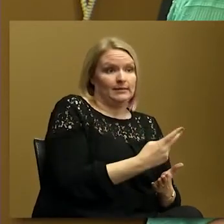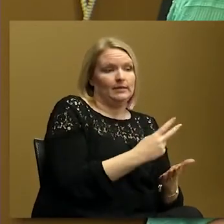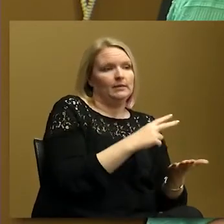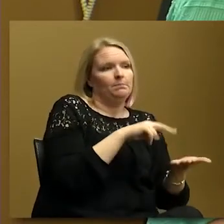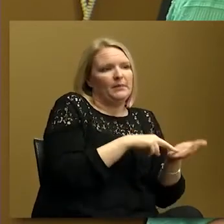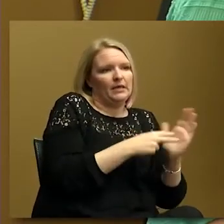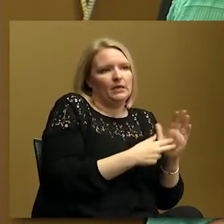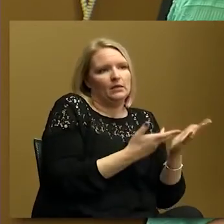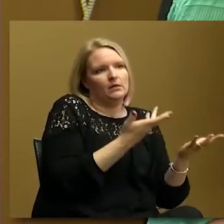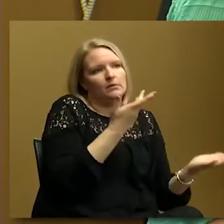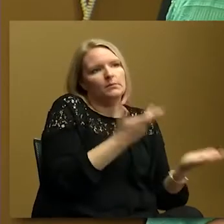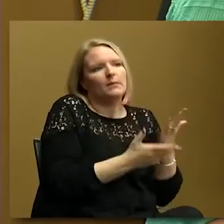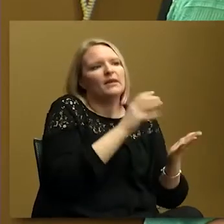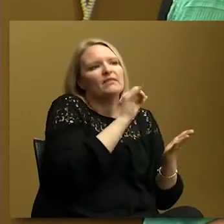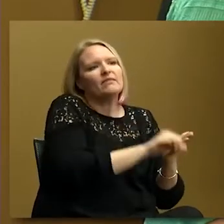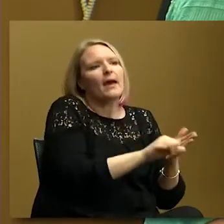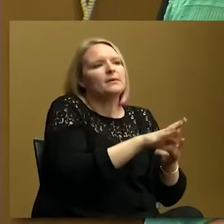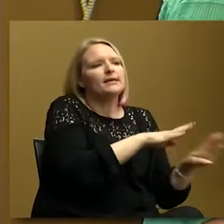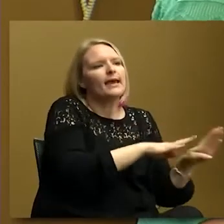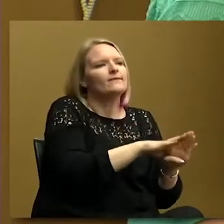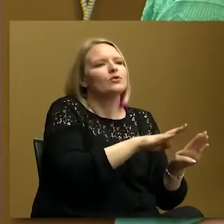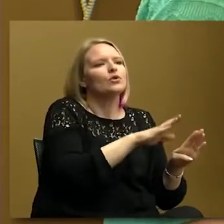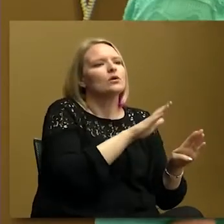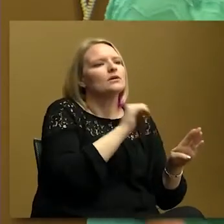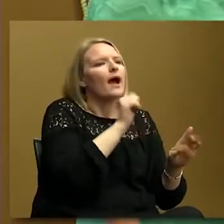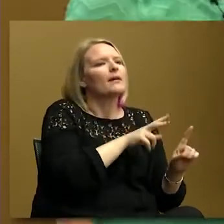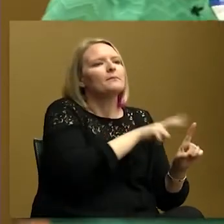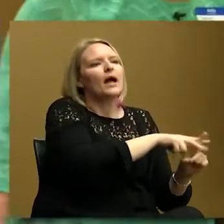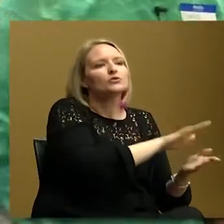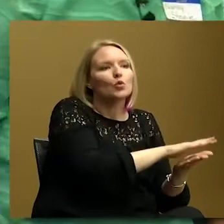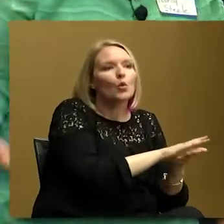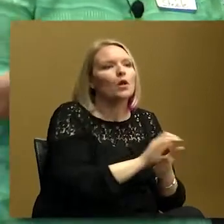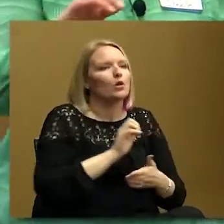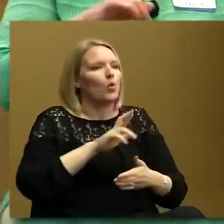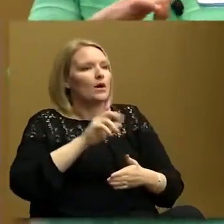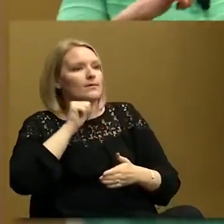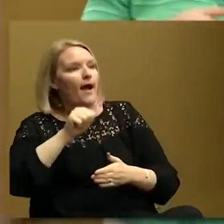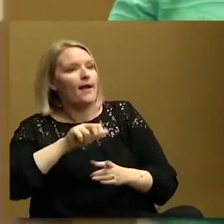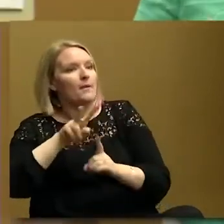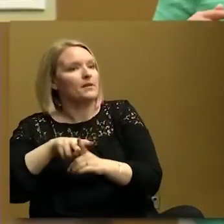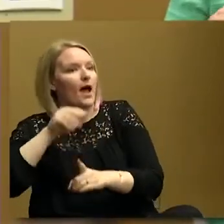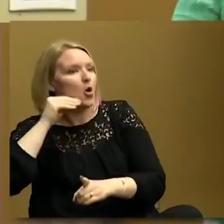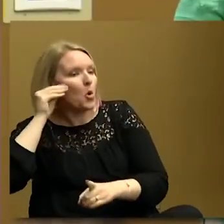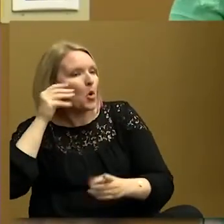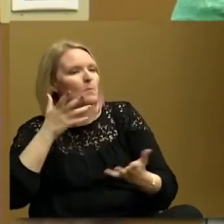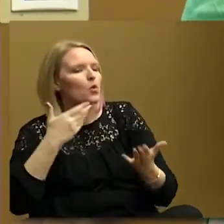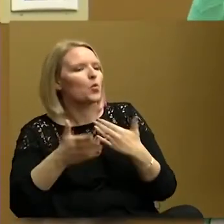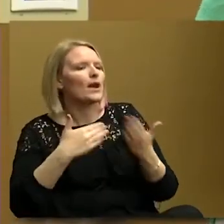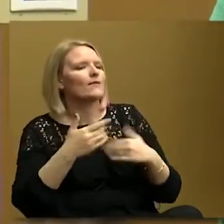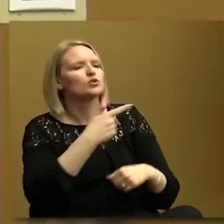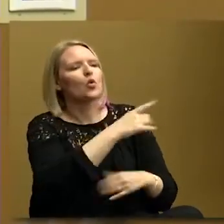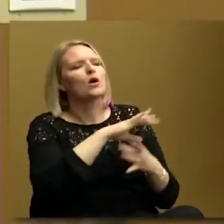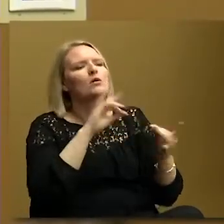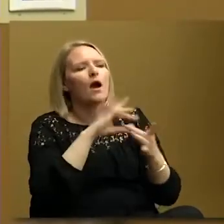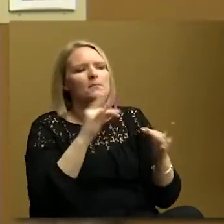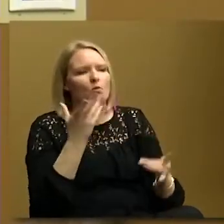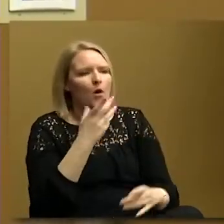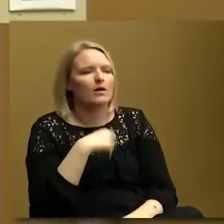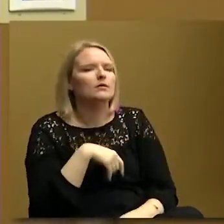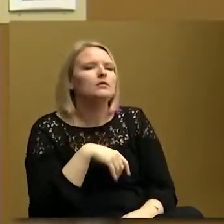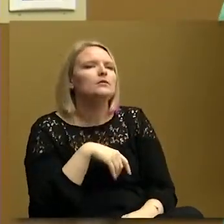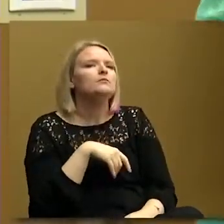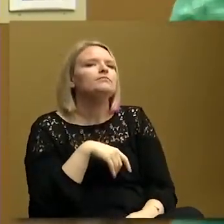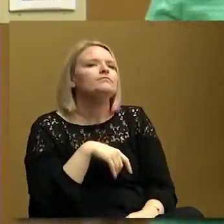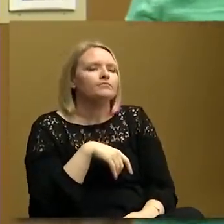not generalized, we'll still work on it here in school, but... Excellent, excellent. What she said was